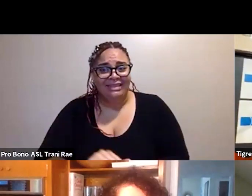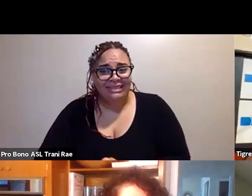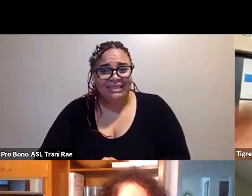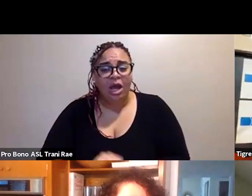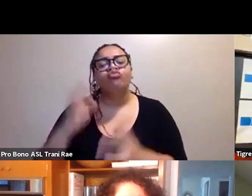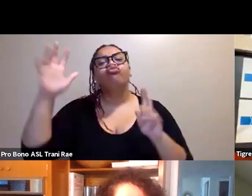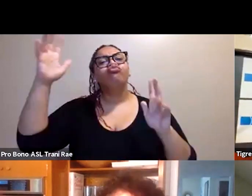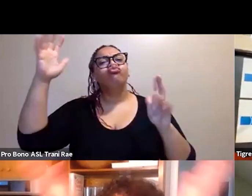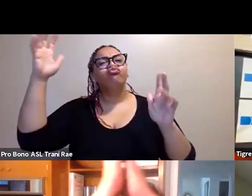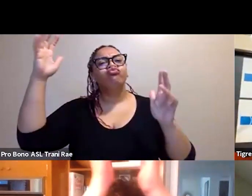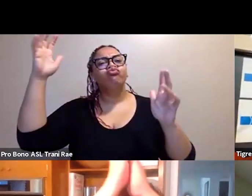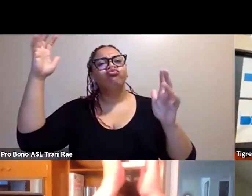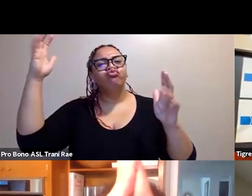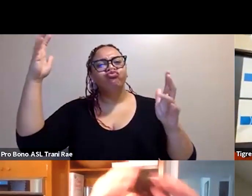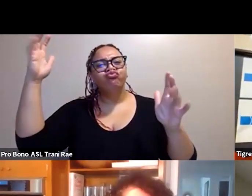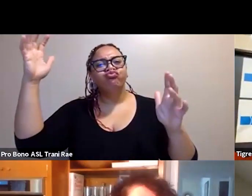Woo!